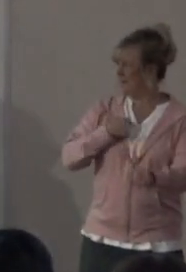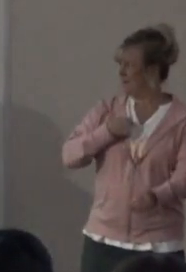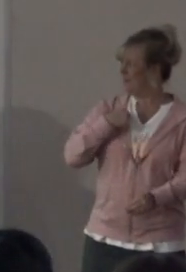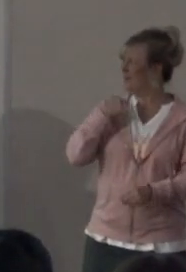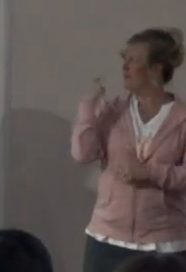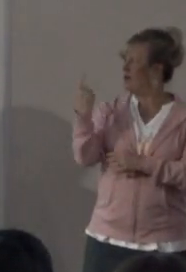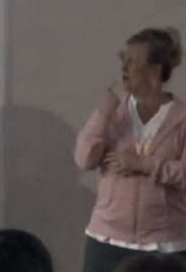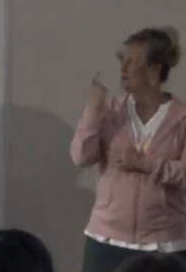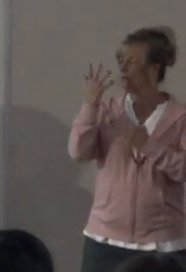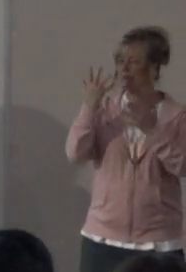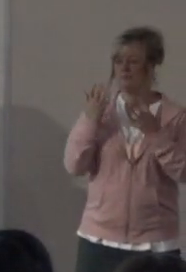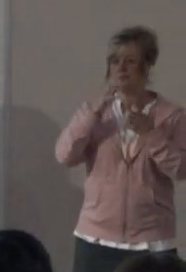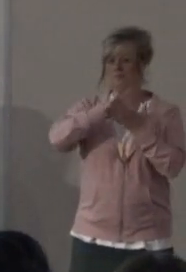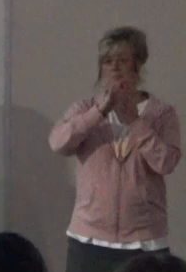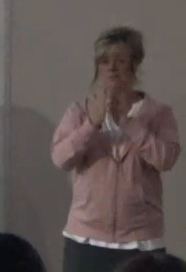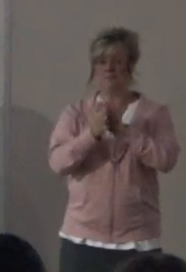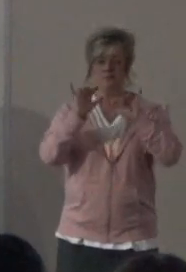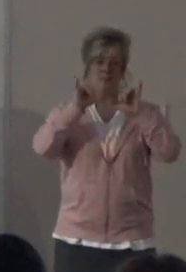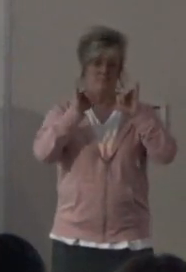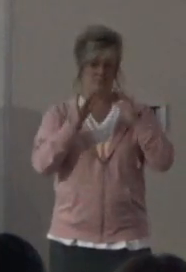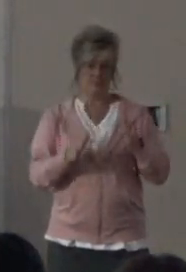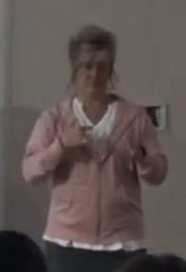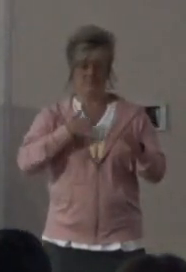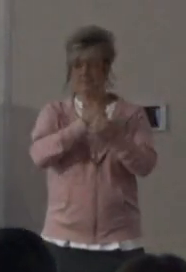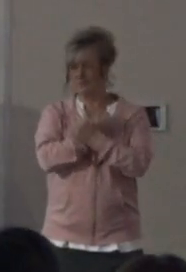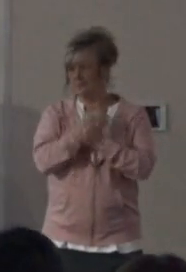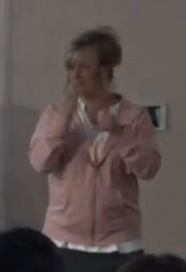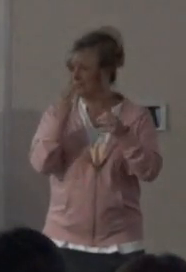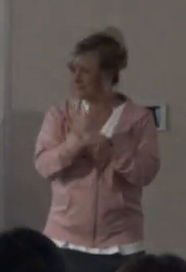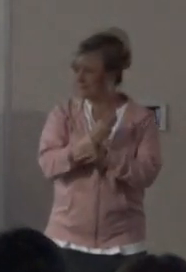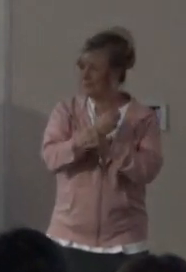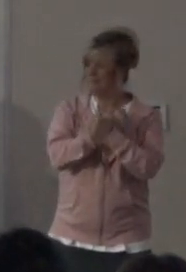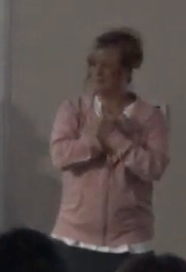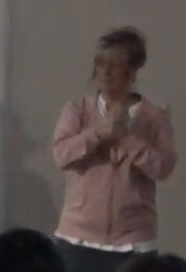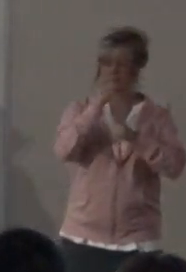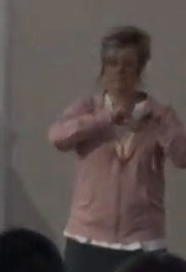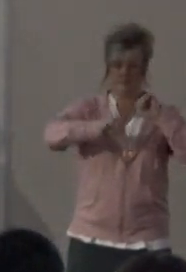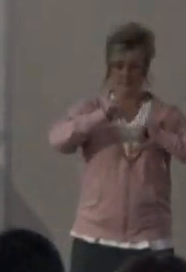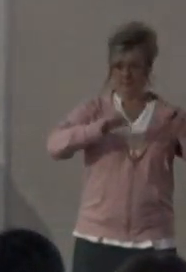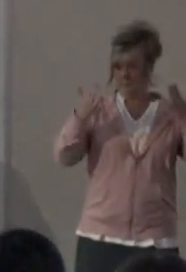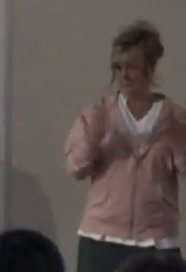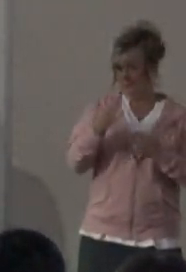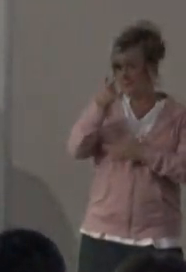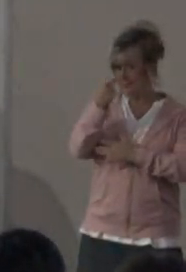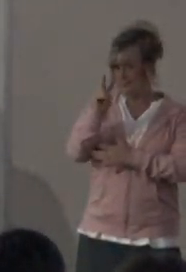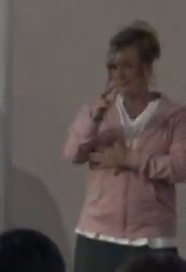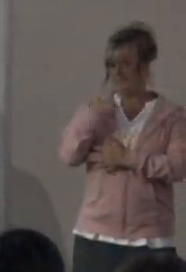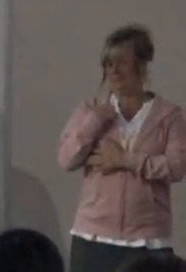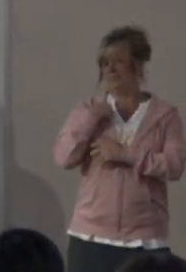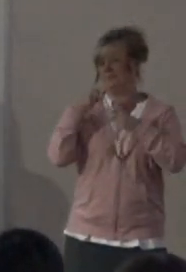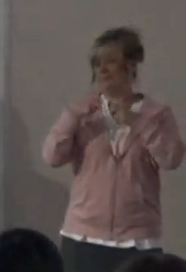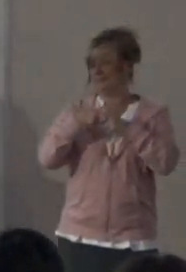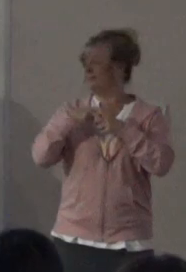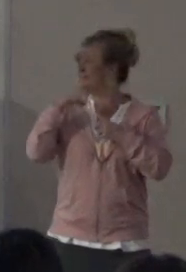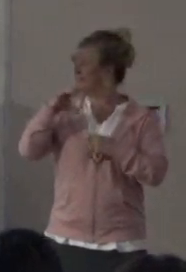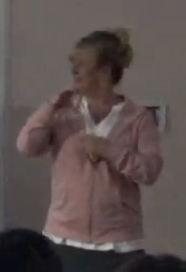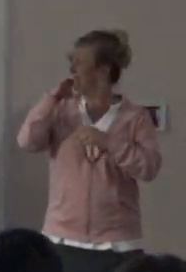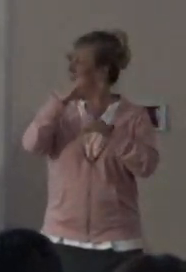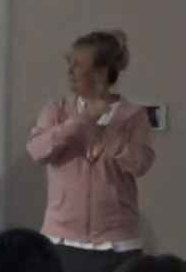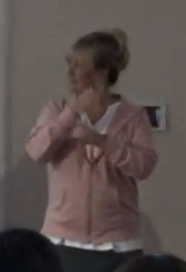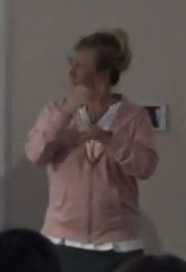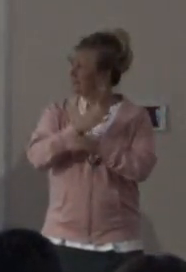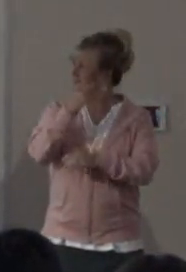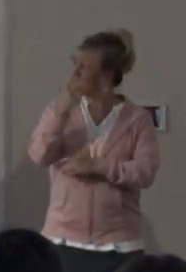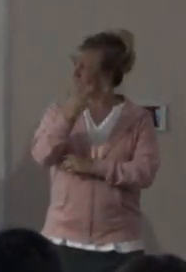I've always wanted to be an engineer, and I love math, I love science. So here at Grandview, I'm in Physics C, I'm in Cal 3 Diffie